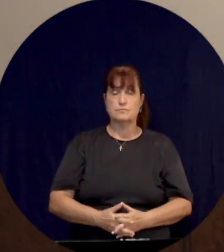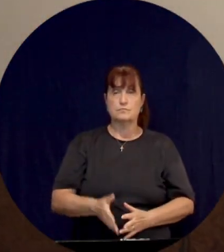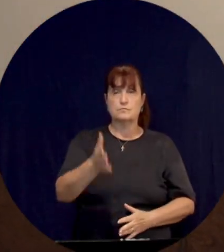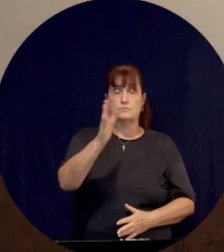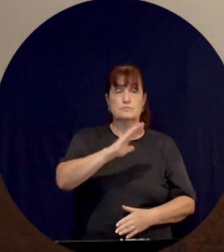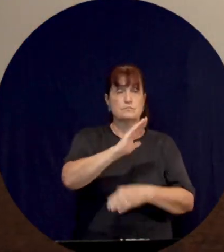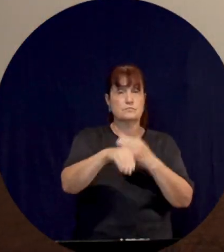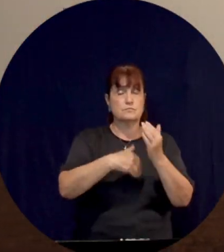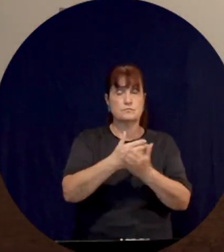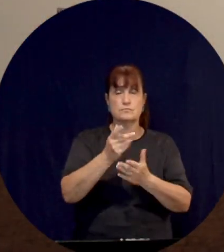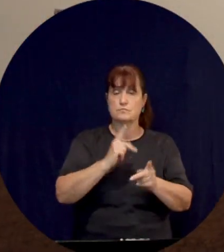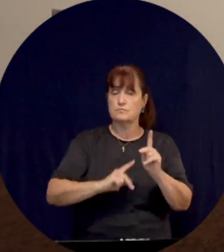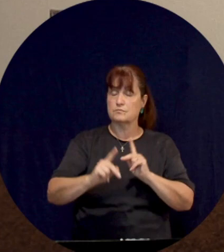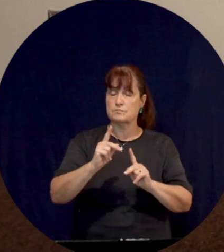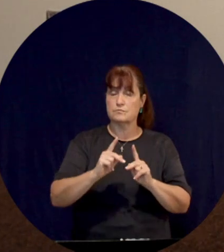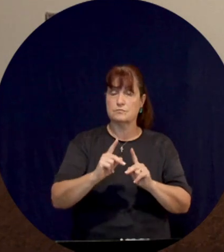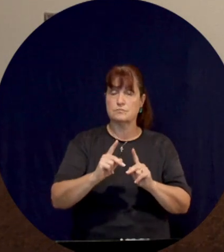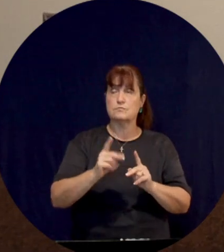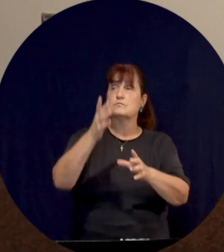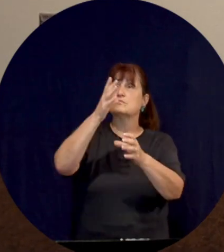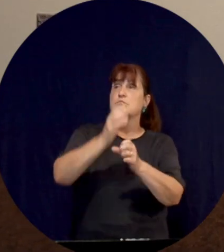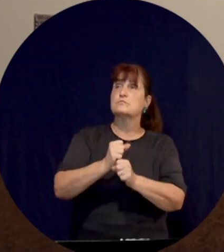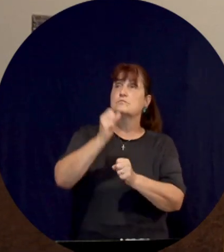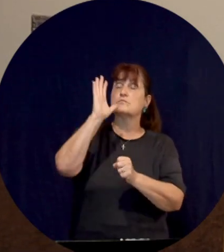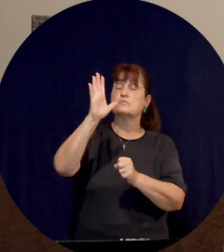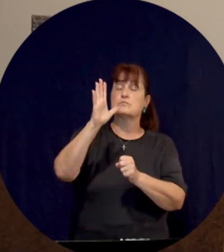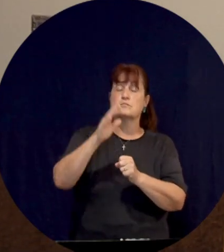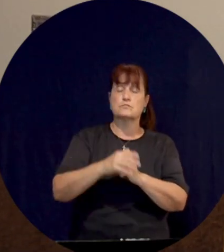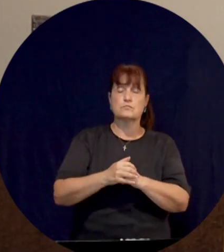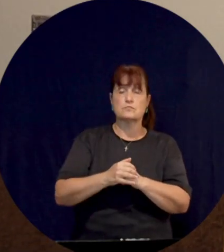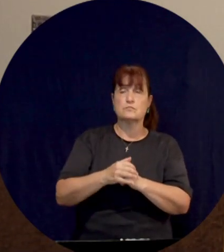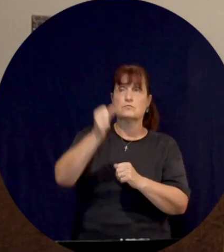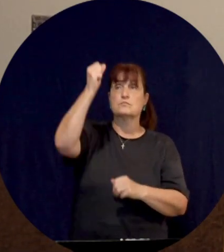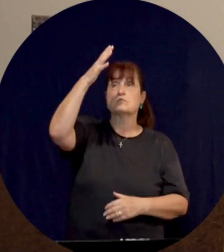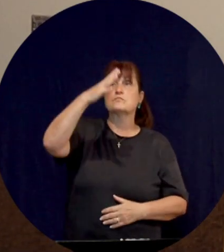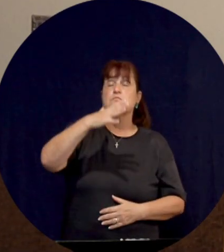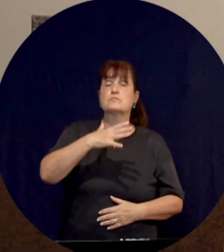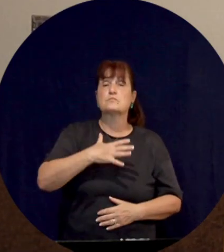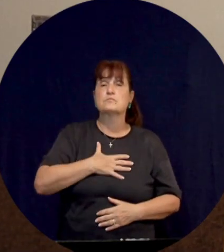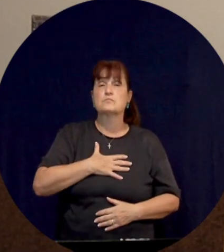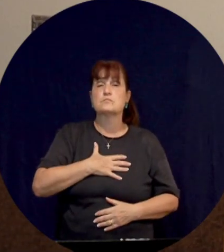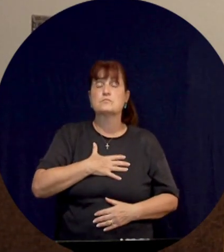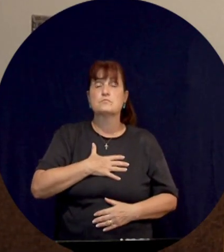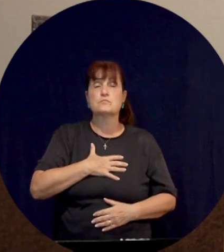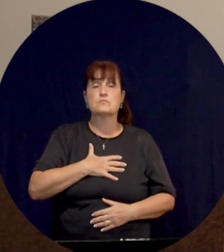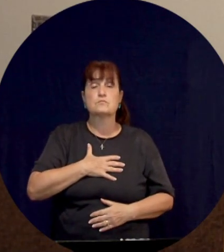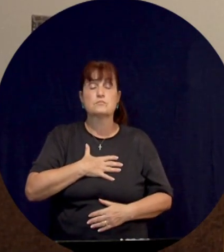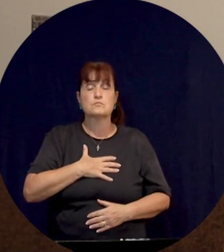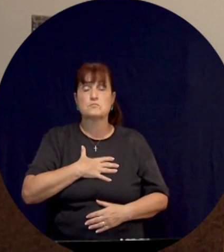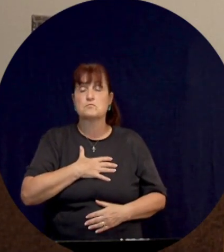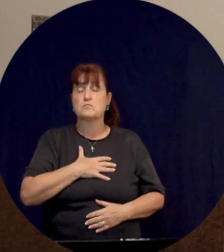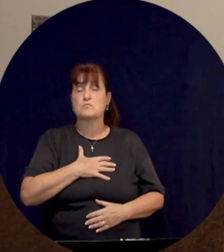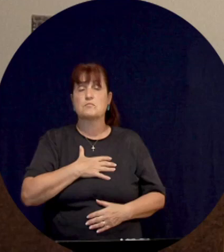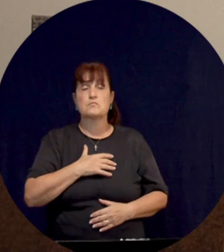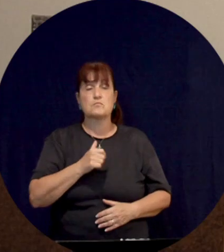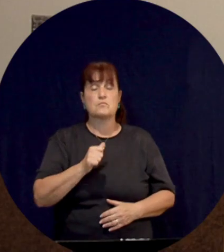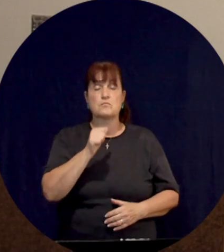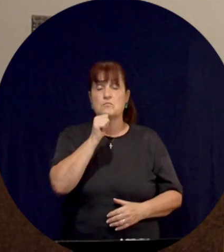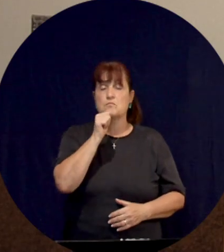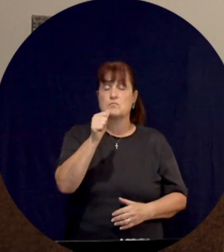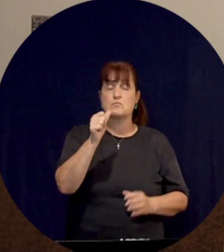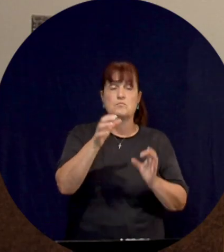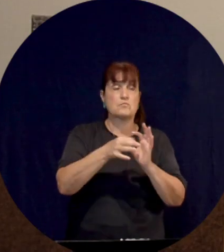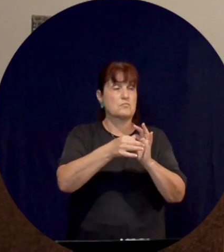God of all, we trust in your extravagant grace, unlimited by limitations, unbounded